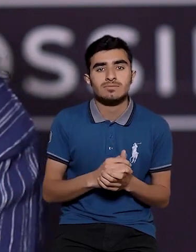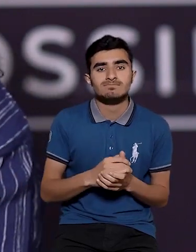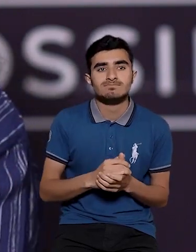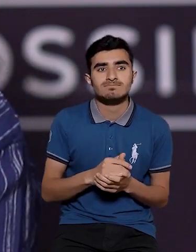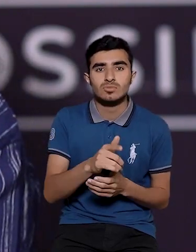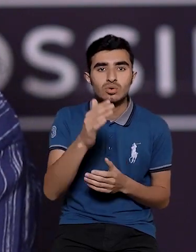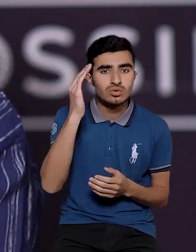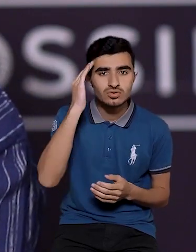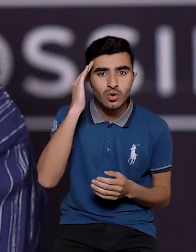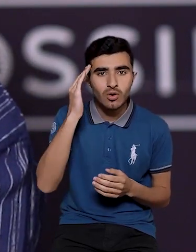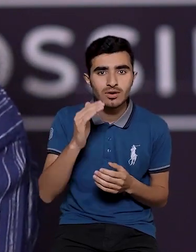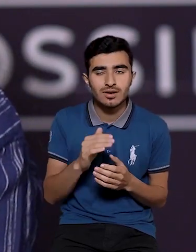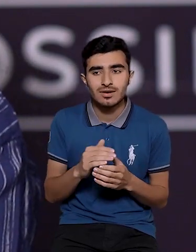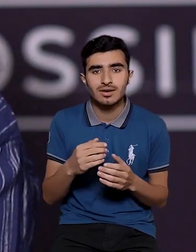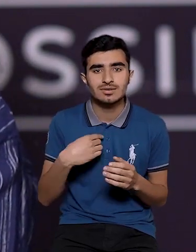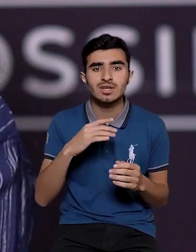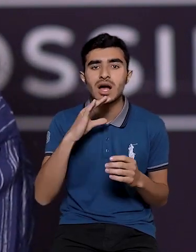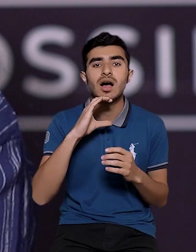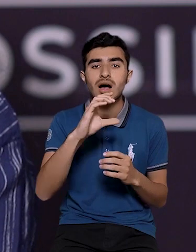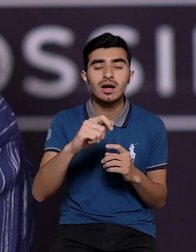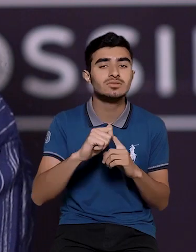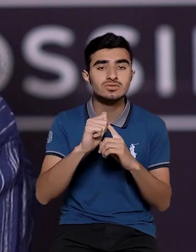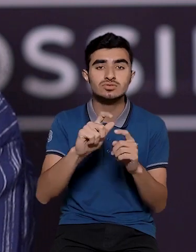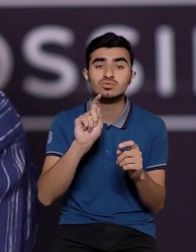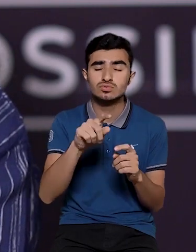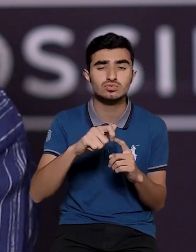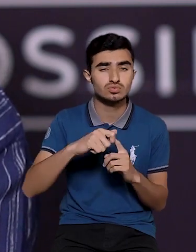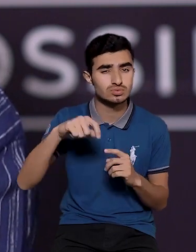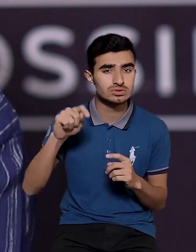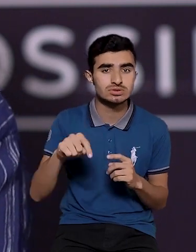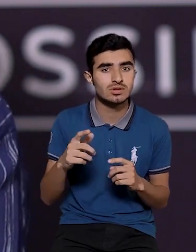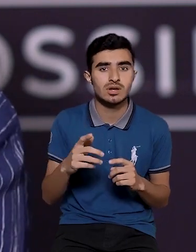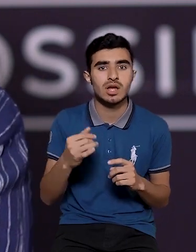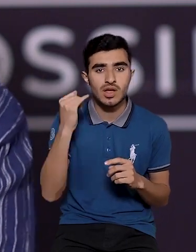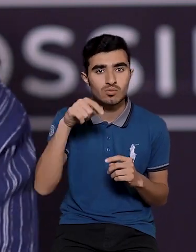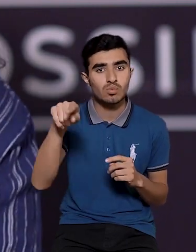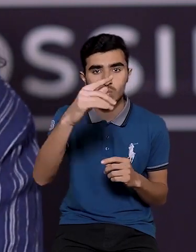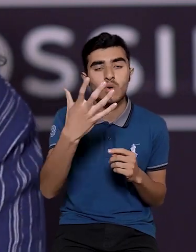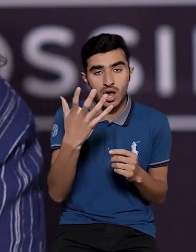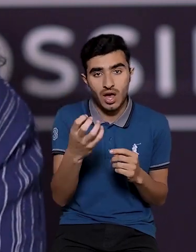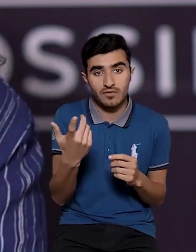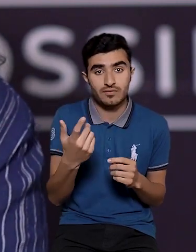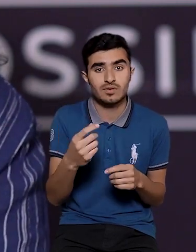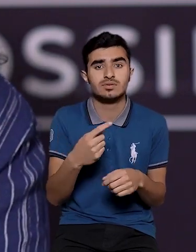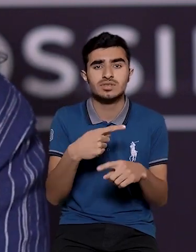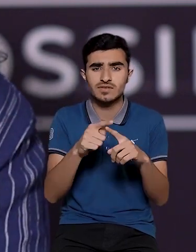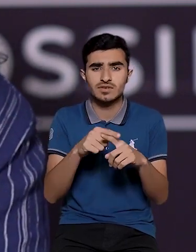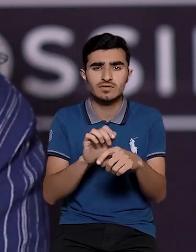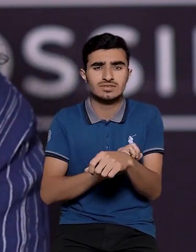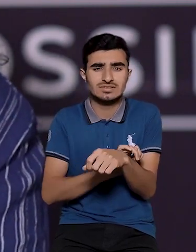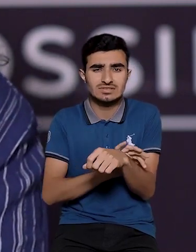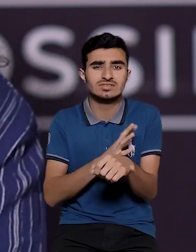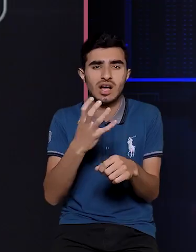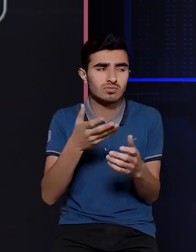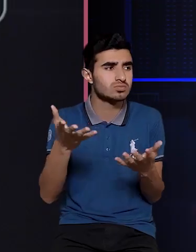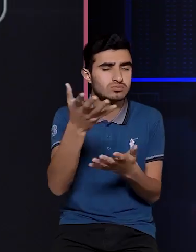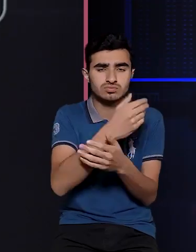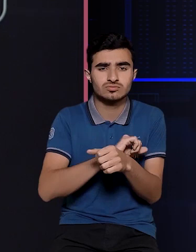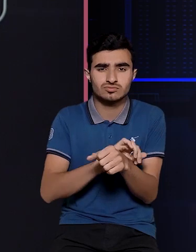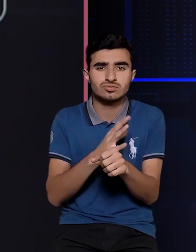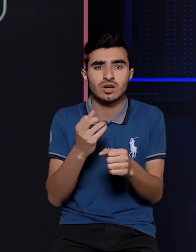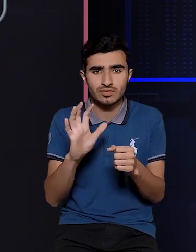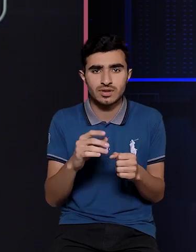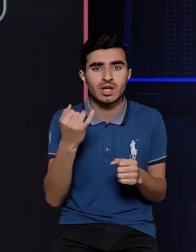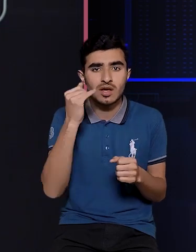cough germs or whatever it is, you need to have it direct without having liquid before and after. So I would